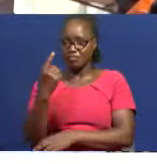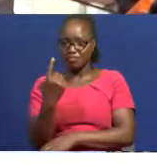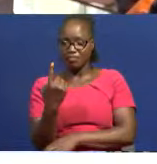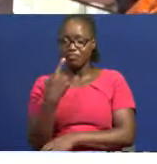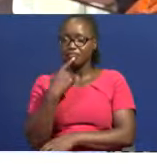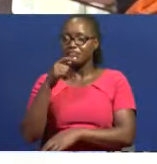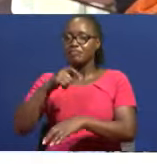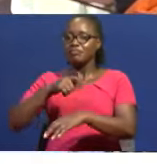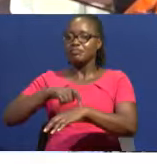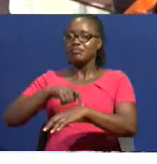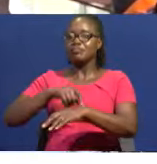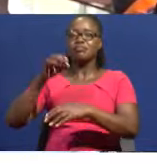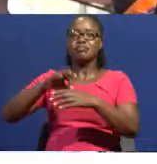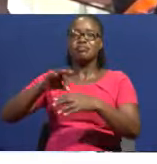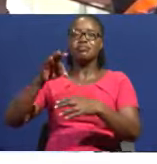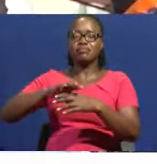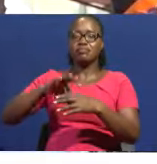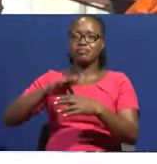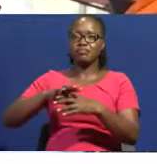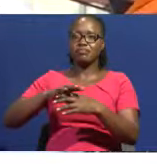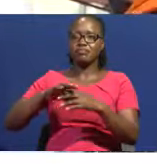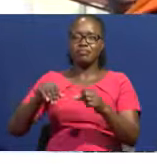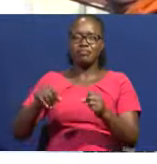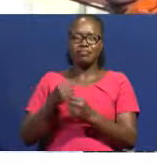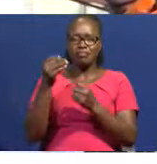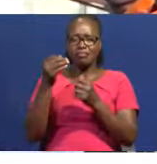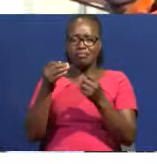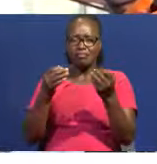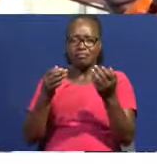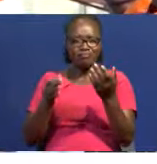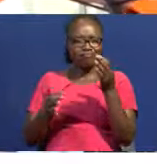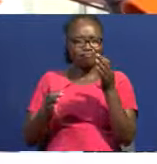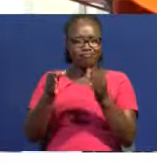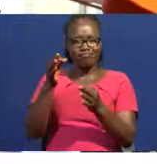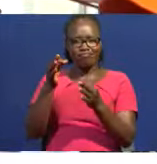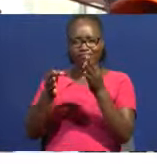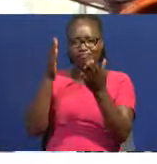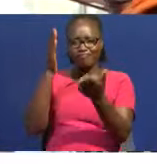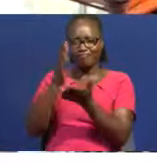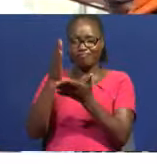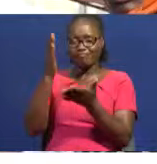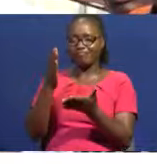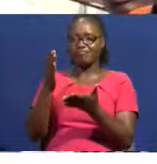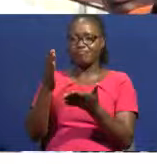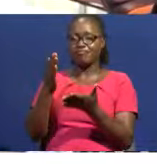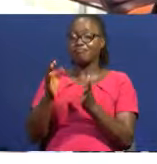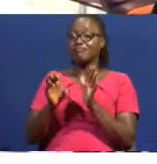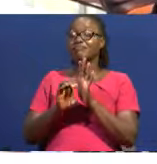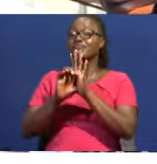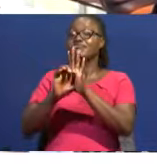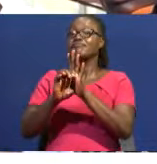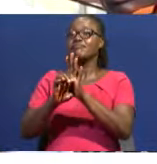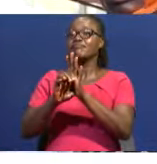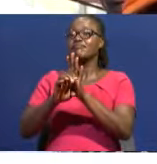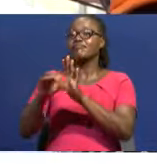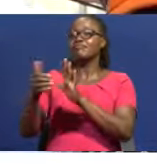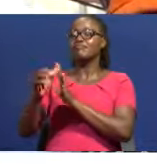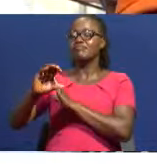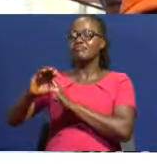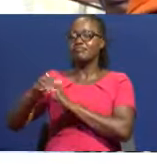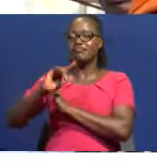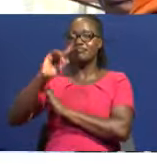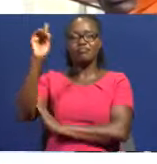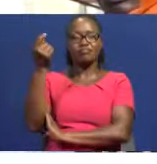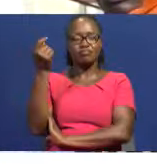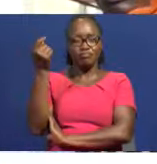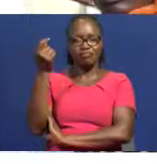uchaguzi utakapofanyika ufanyike na kwa haki ili iwe ni mfano kwa kaunti zingine za